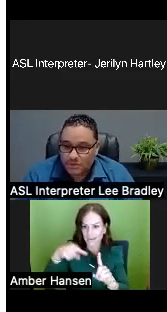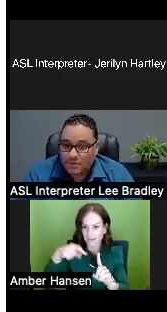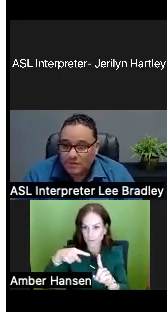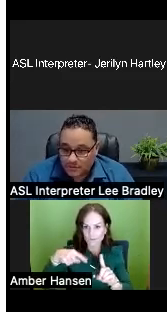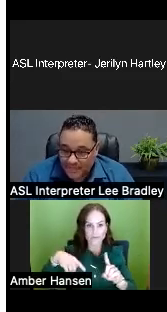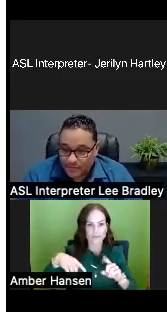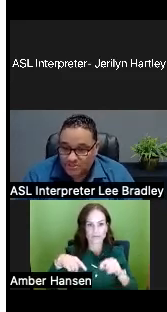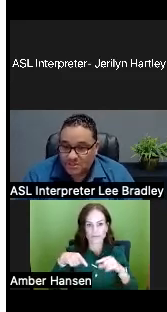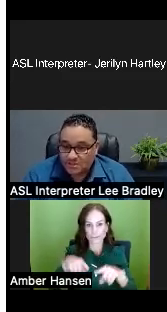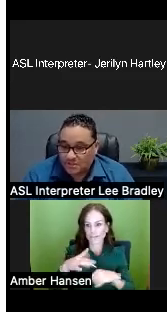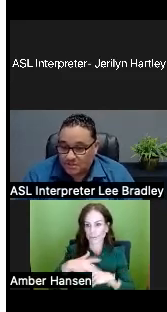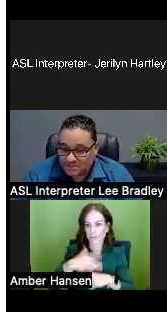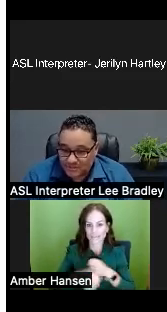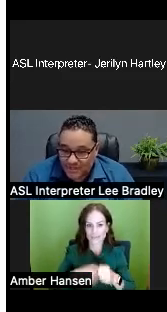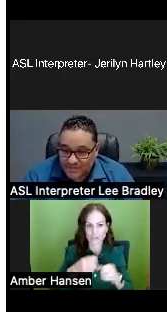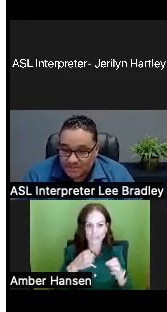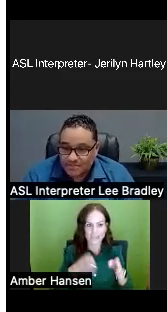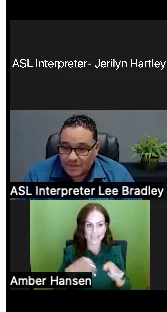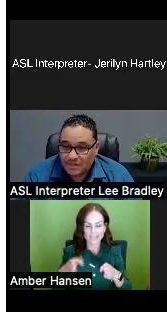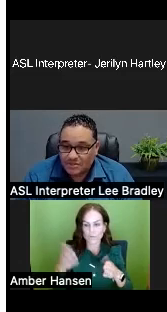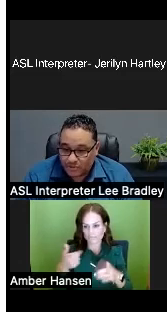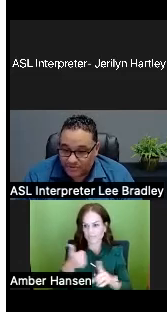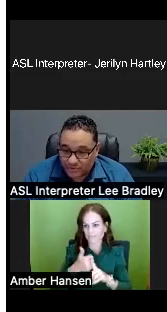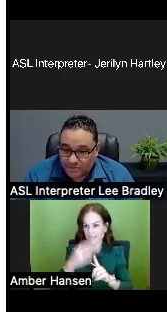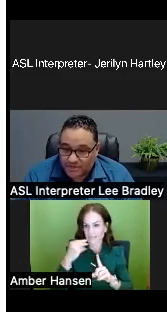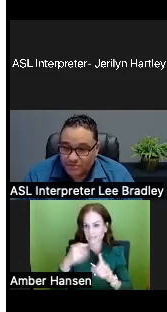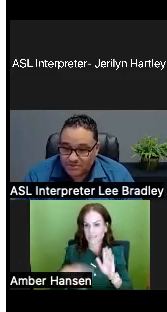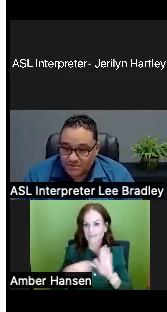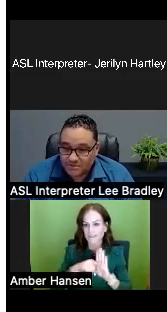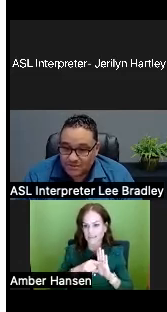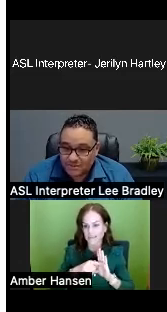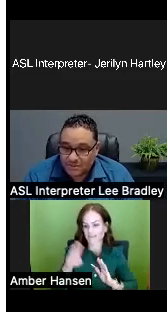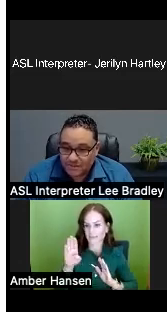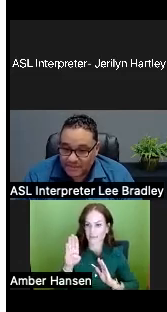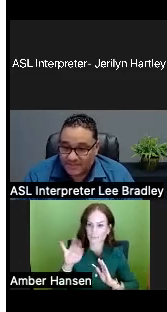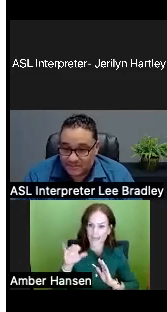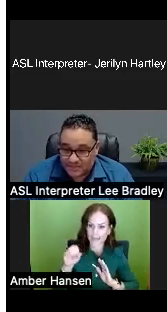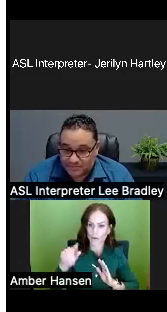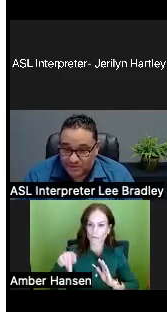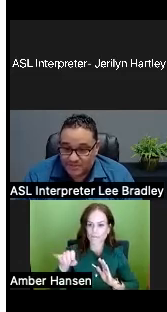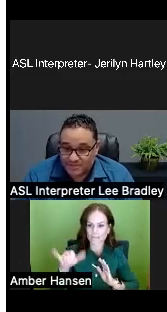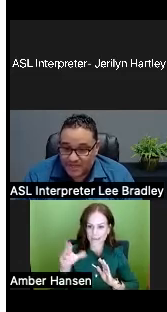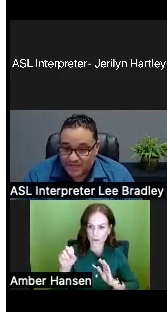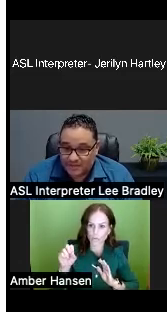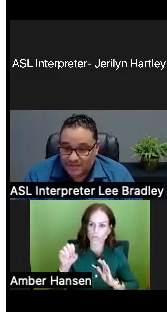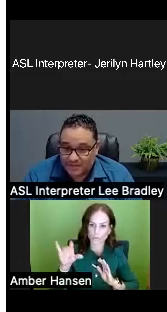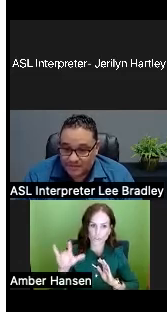no language stimulation during the early years, the experience